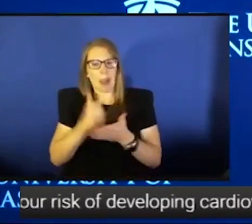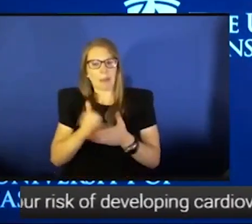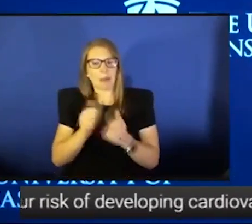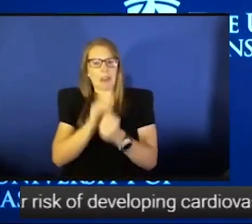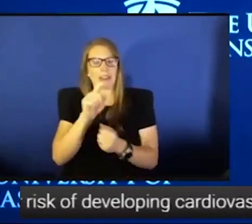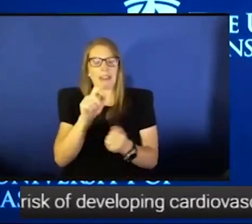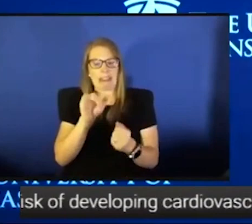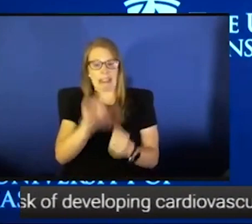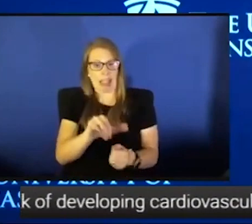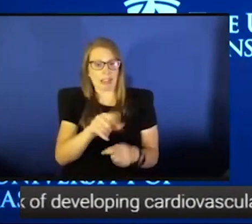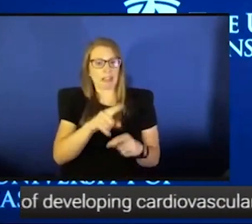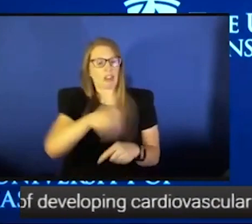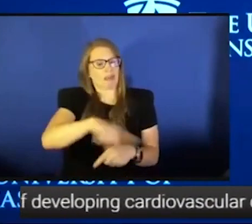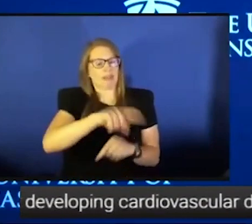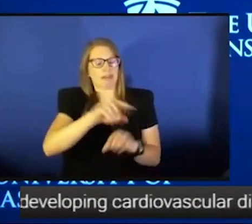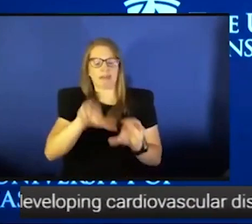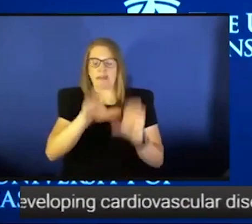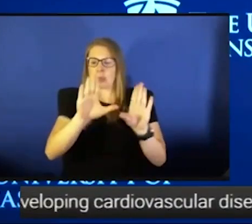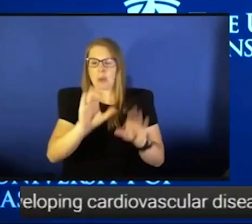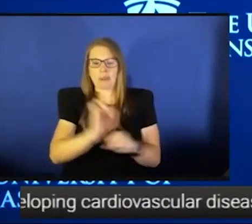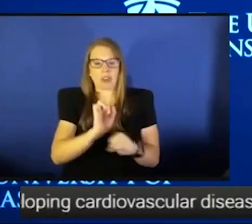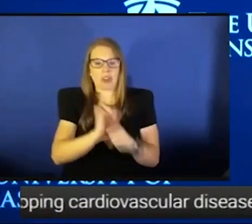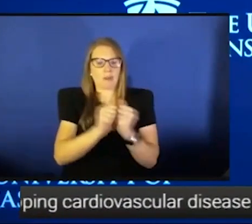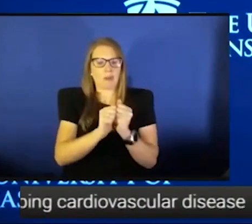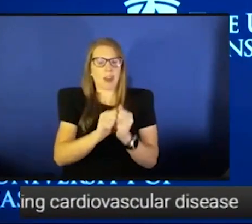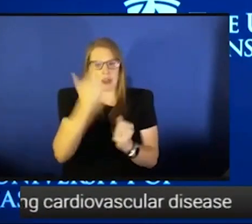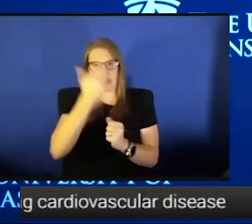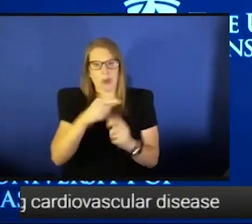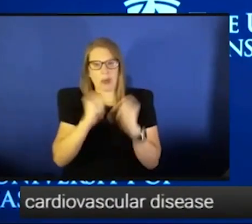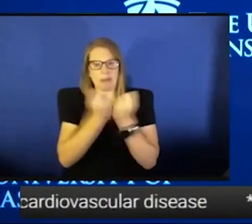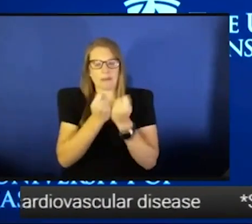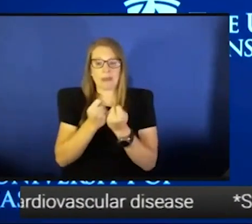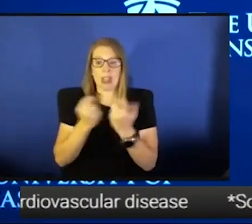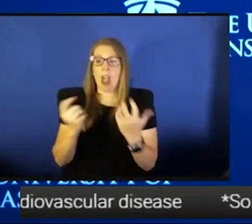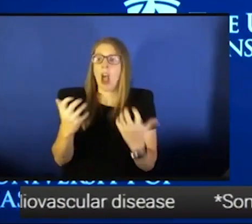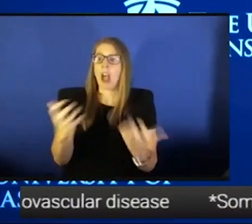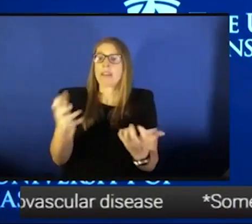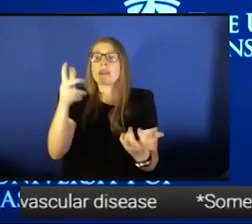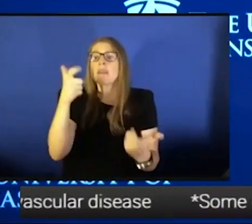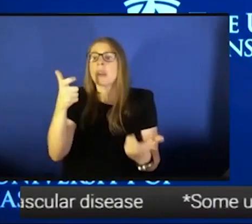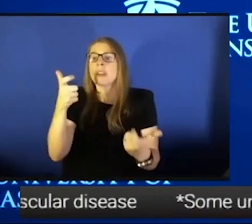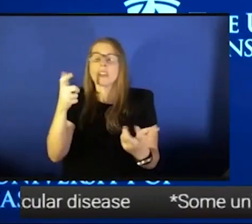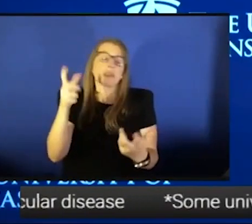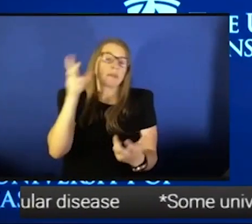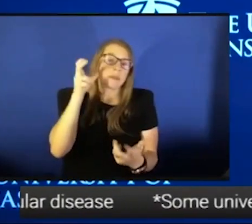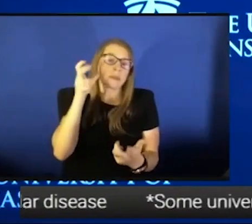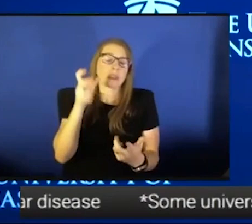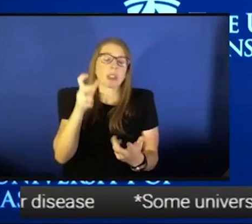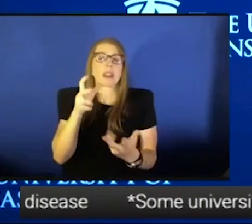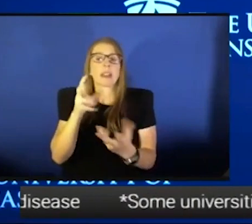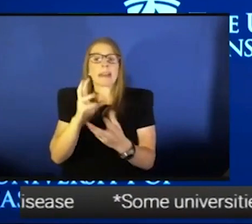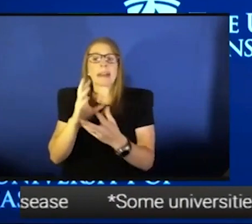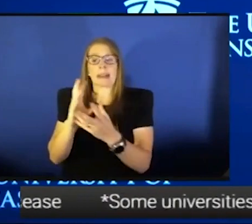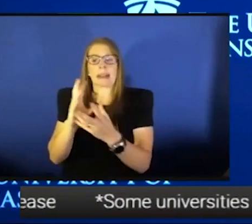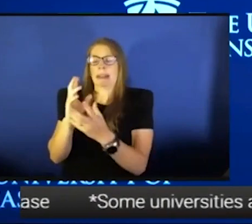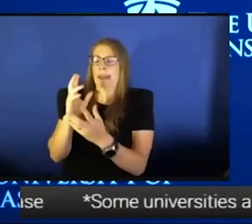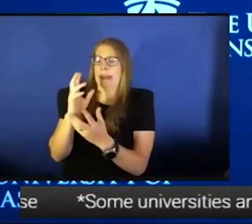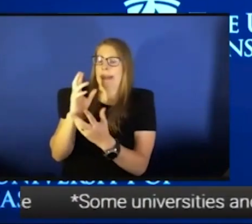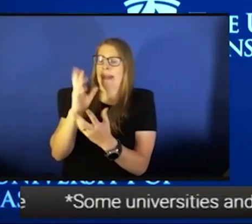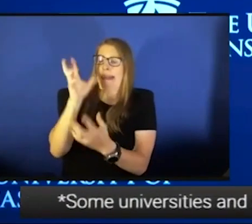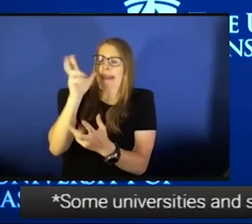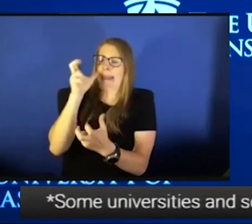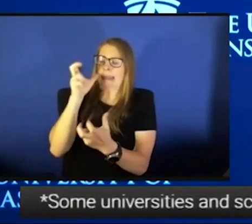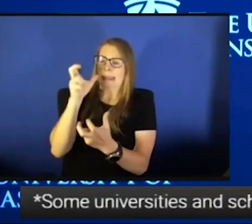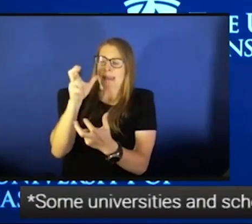with the stroke team. And to our audience out there, listen to the stories that you've heard and believe that. Believe the science. Trust the